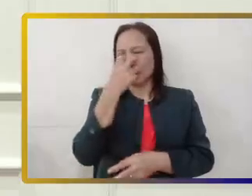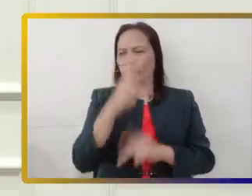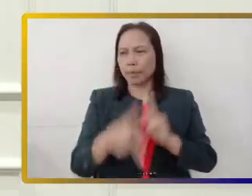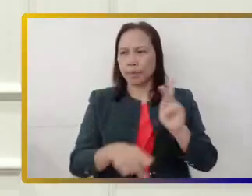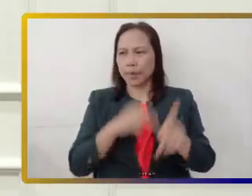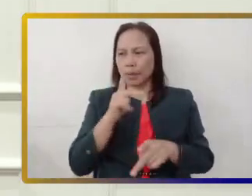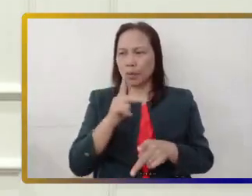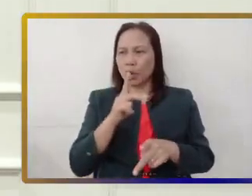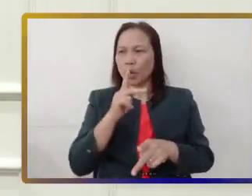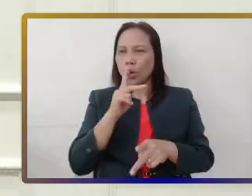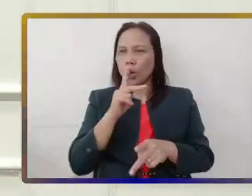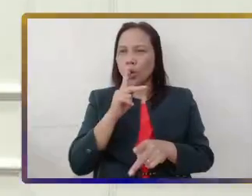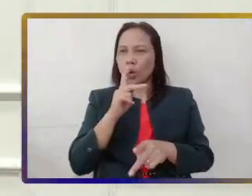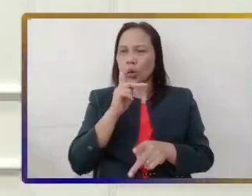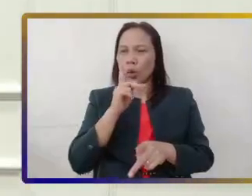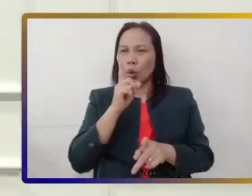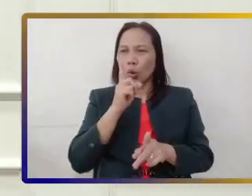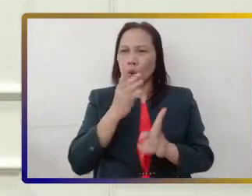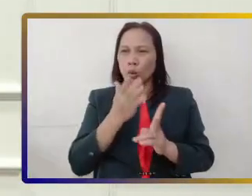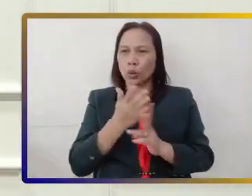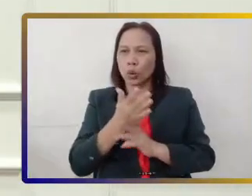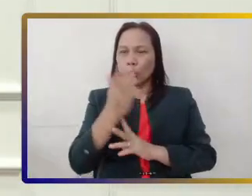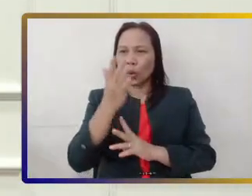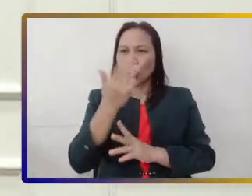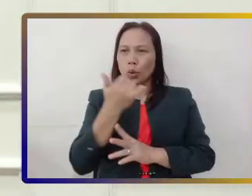see WR traditions